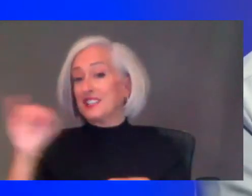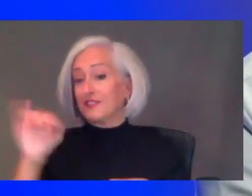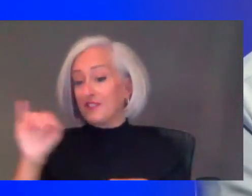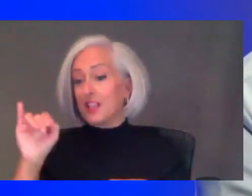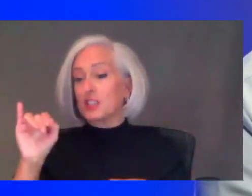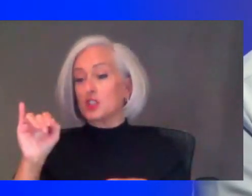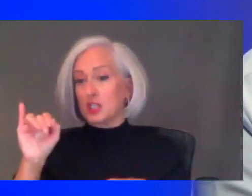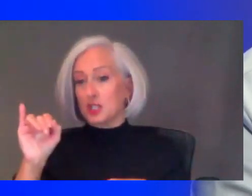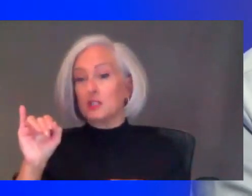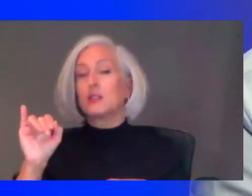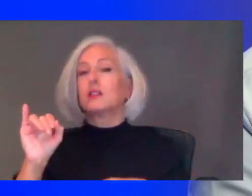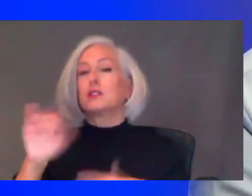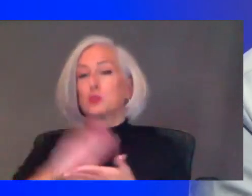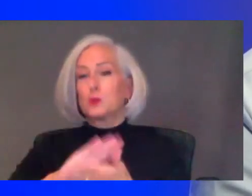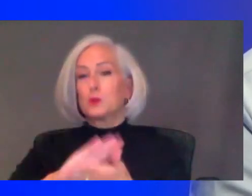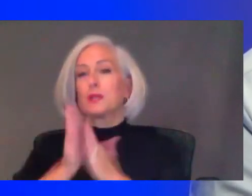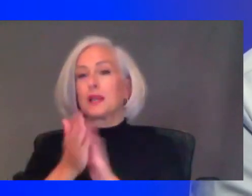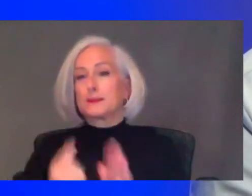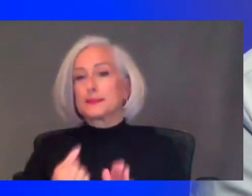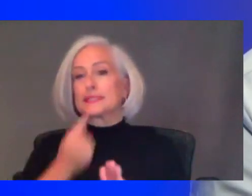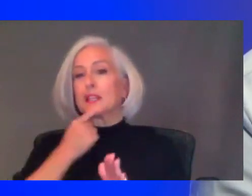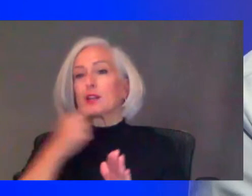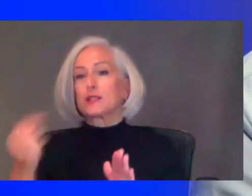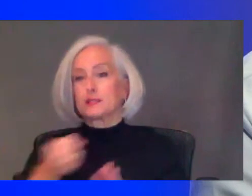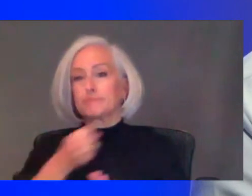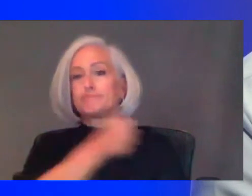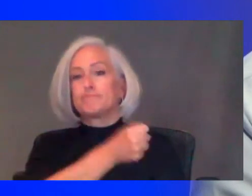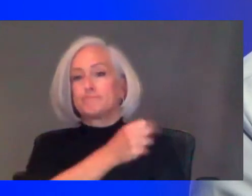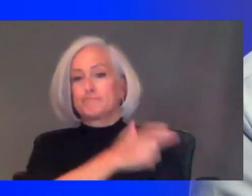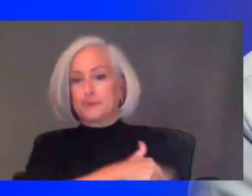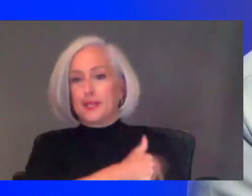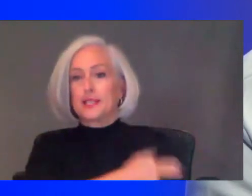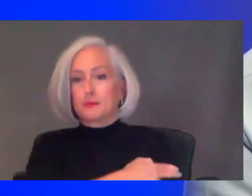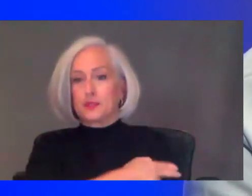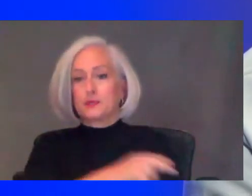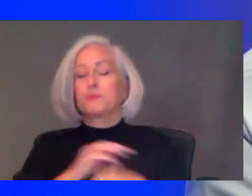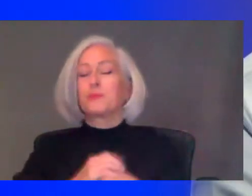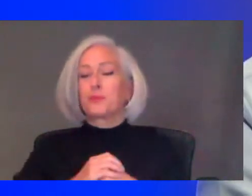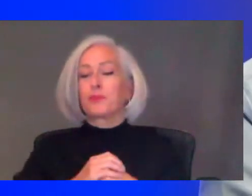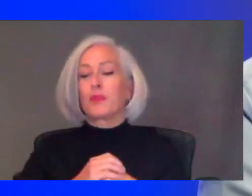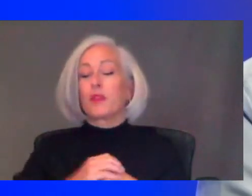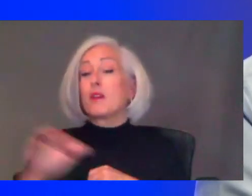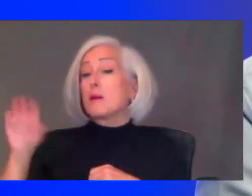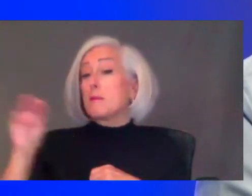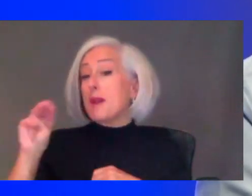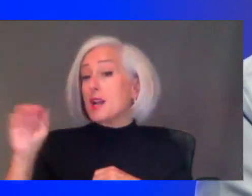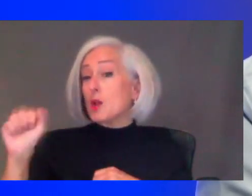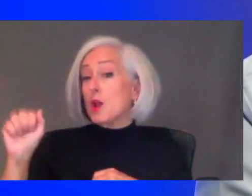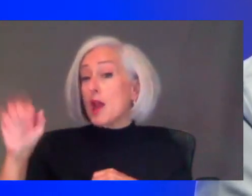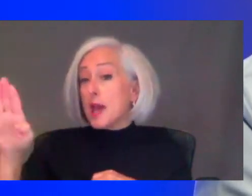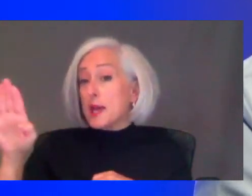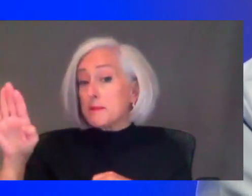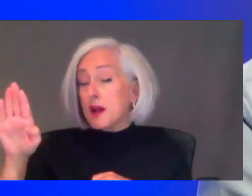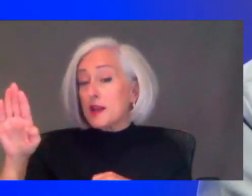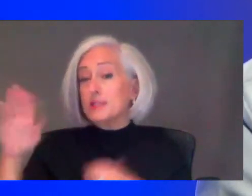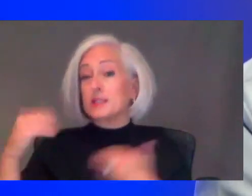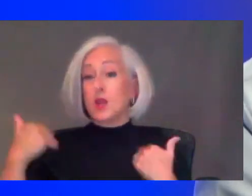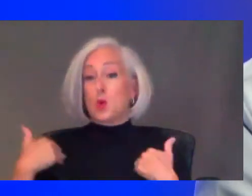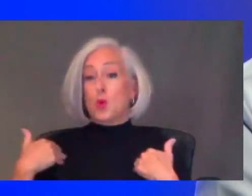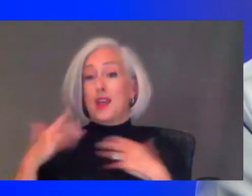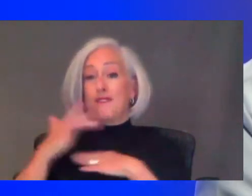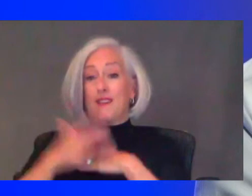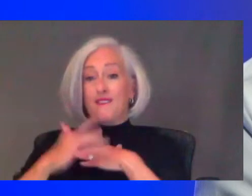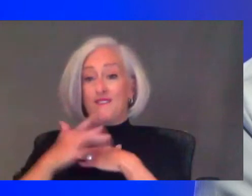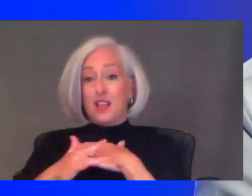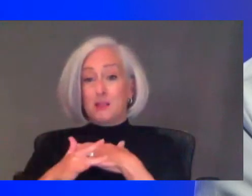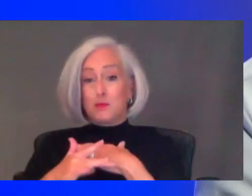test, and want to make sure that you're tackling this in the early stages before that virus has replicated. So